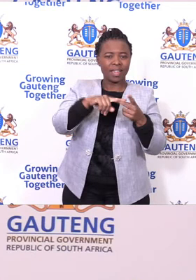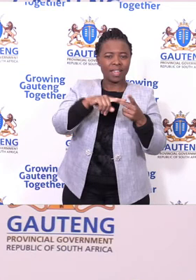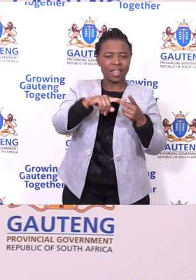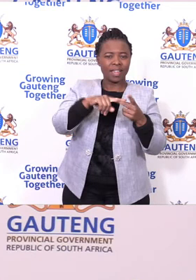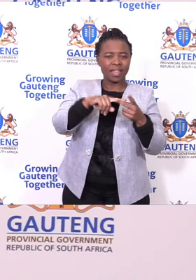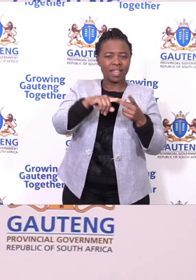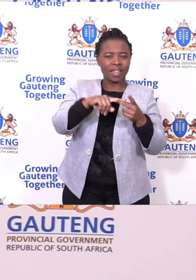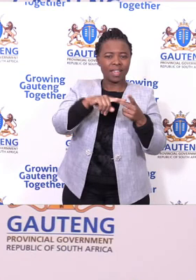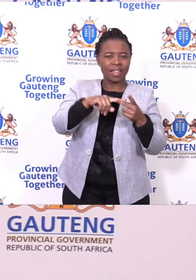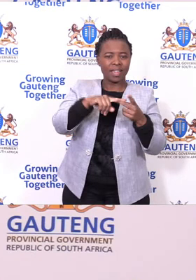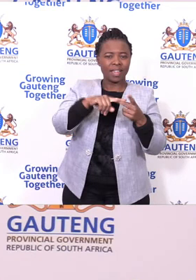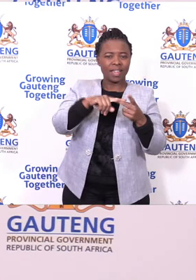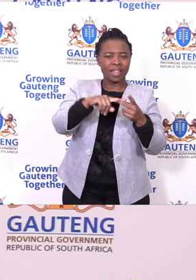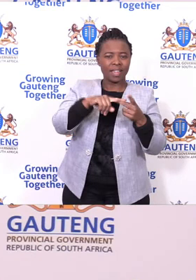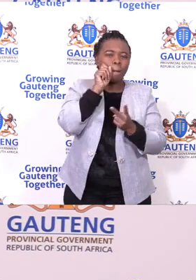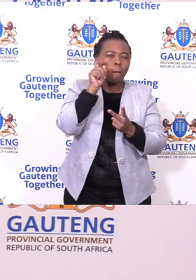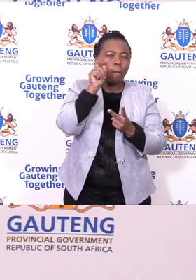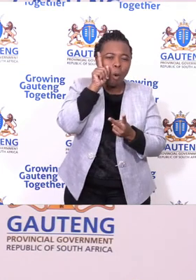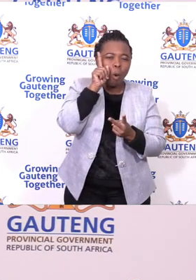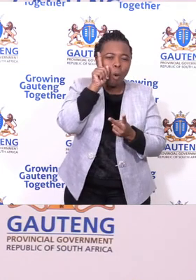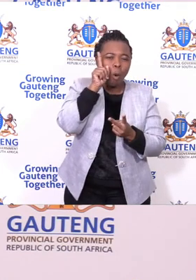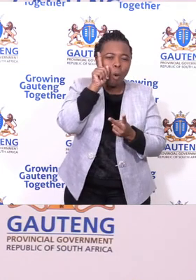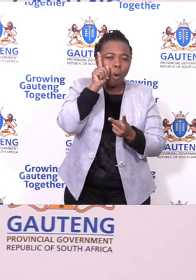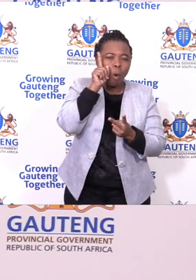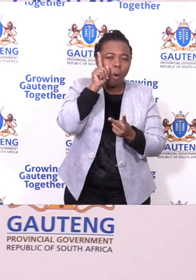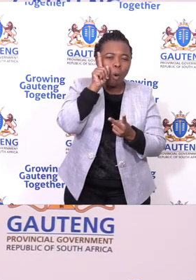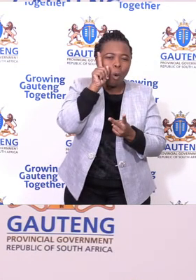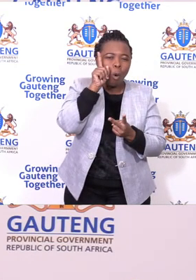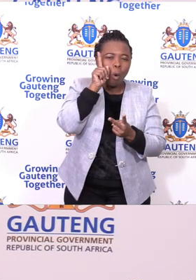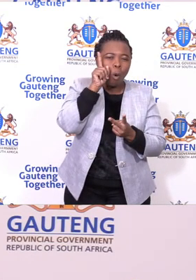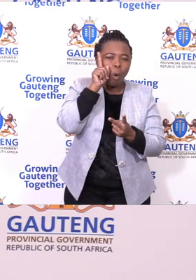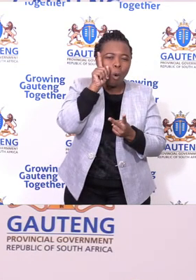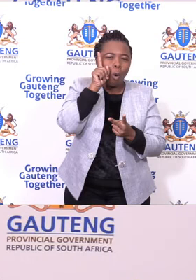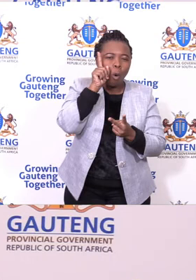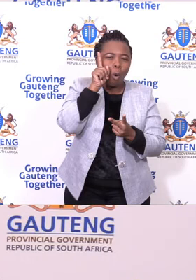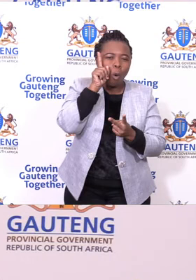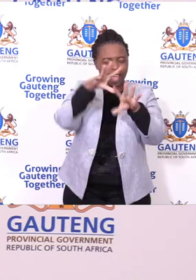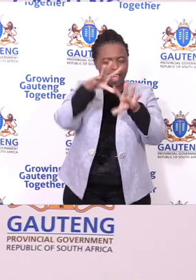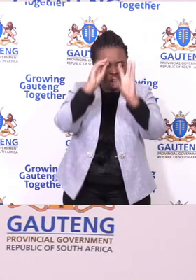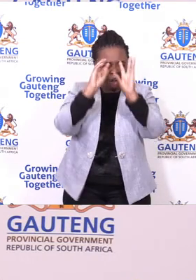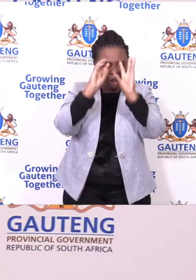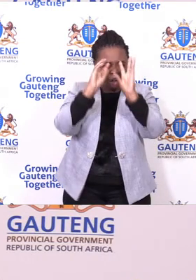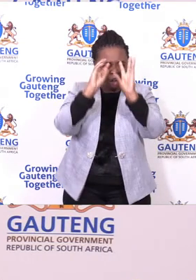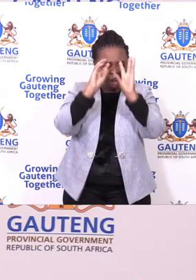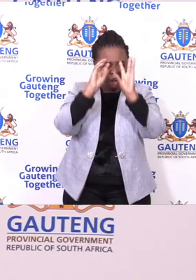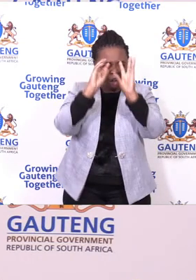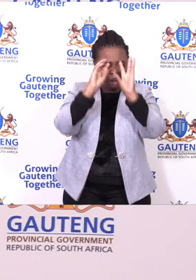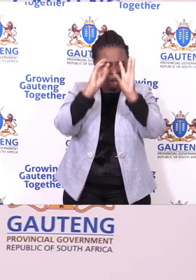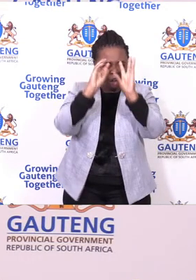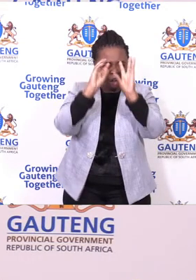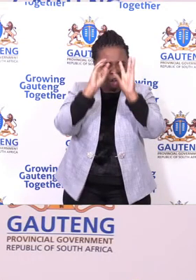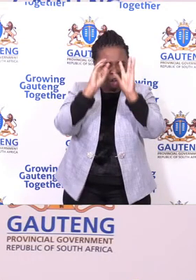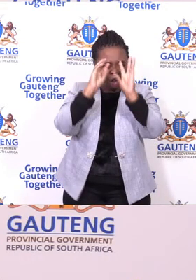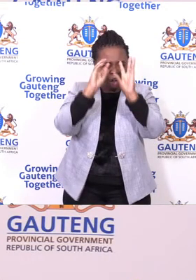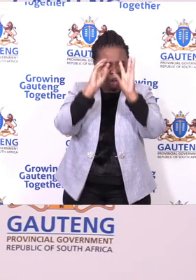screened, every morning when they arrive they are sanitized, they learn something, they get their meal, they get transport to